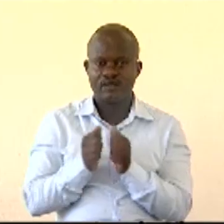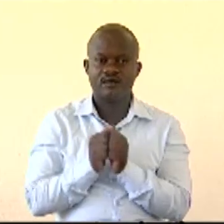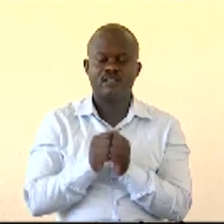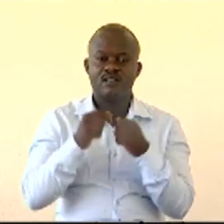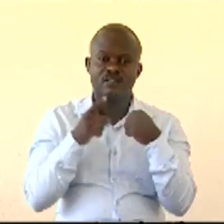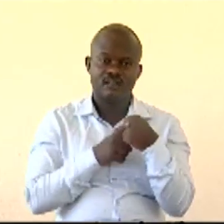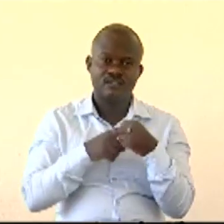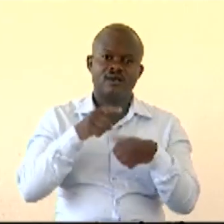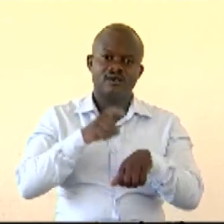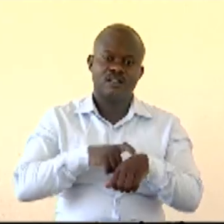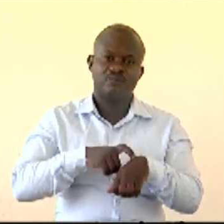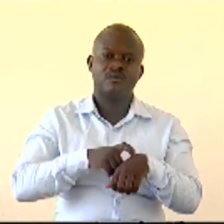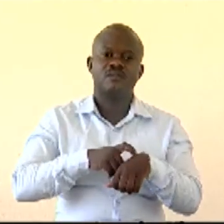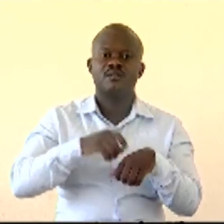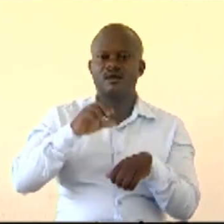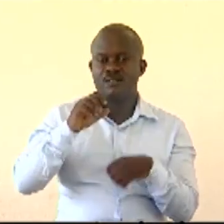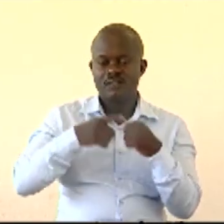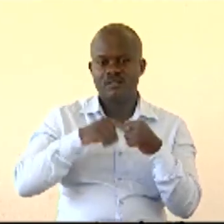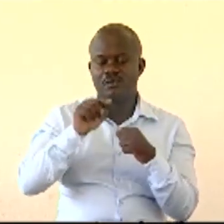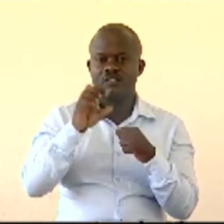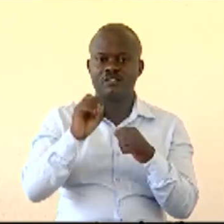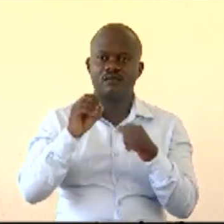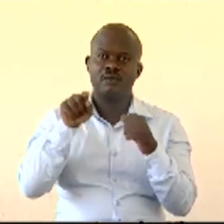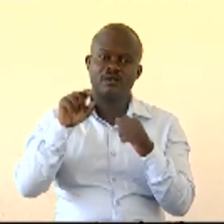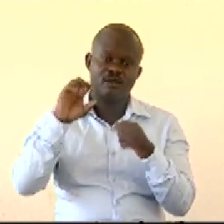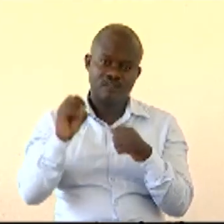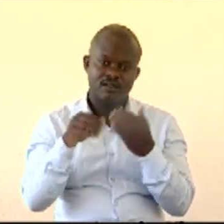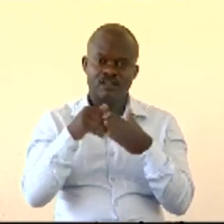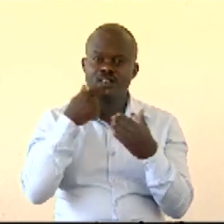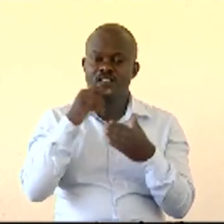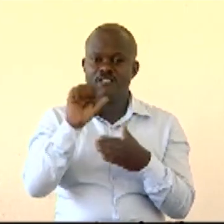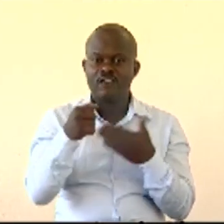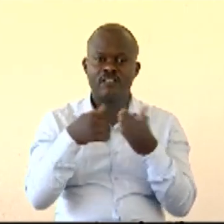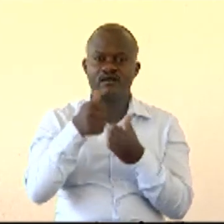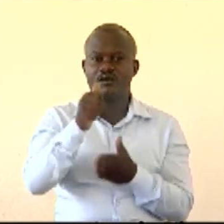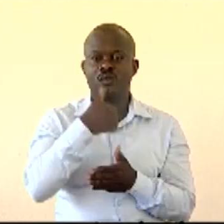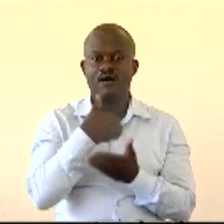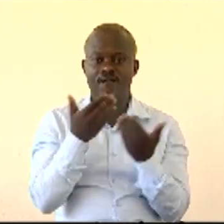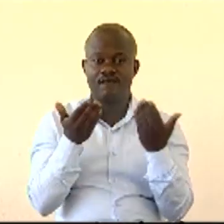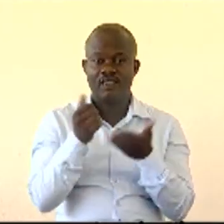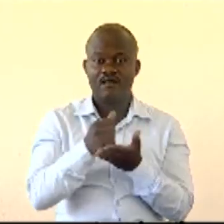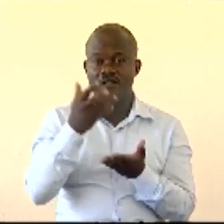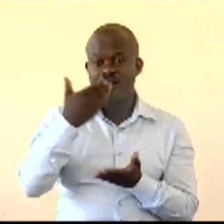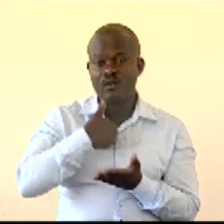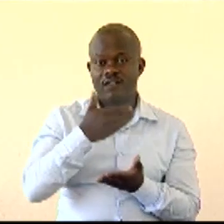106 times 0.05. That is the value we have. The value we have